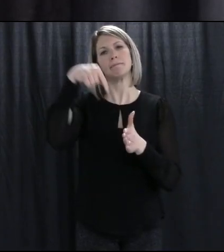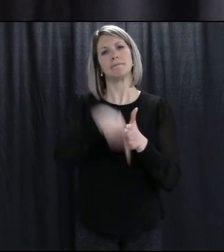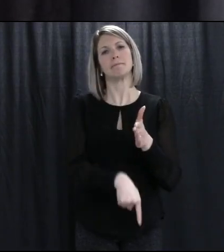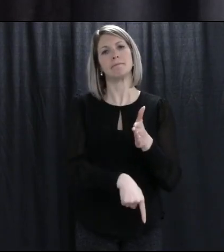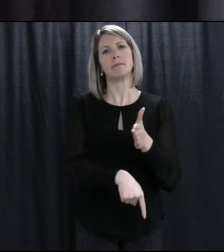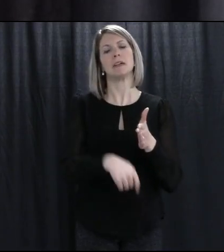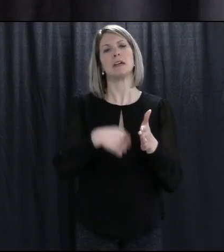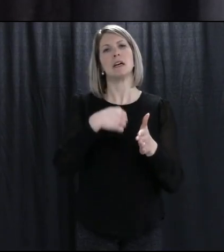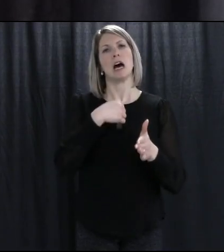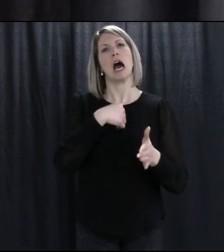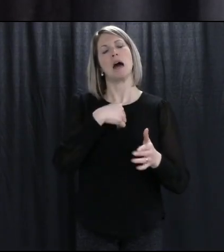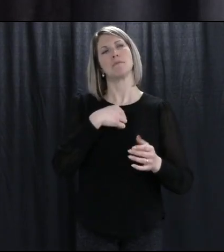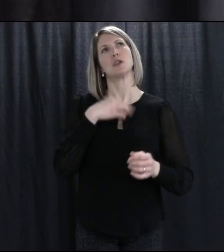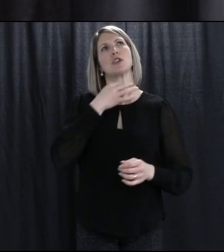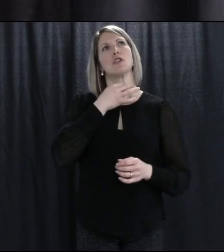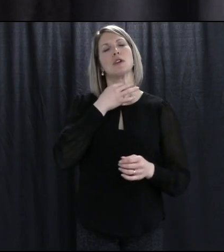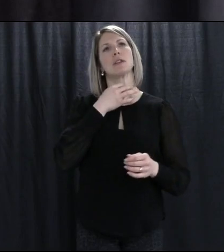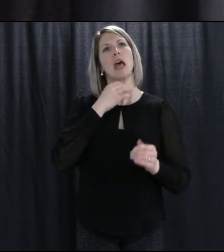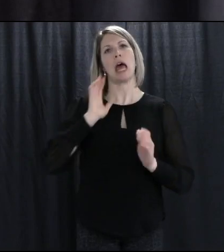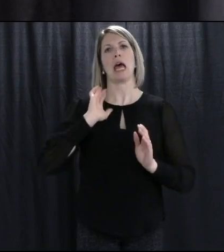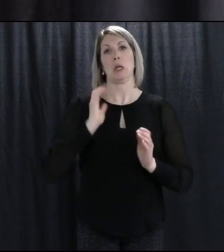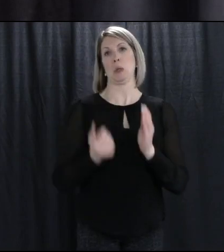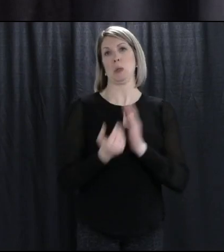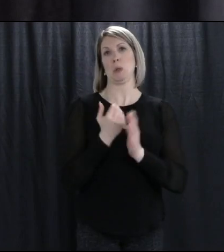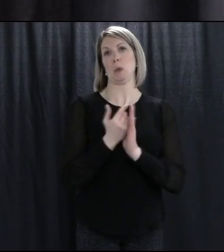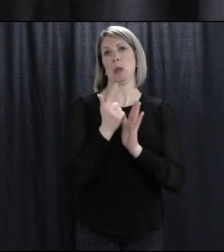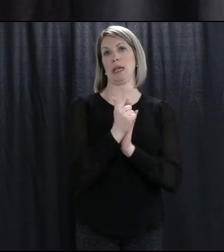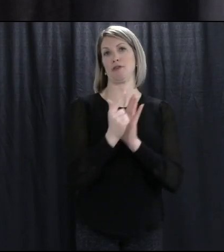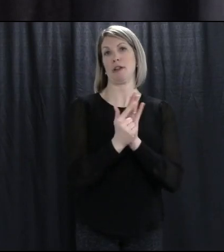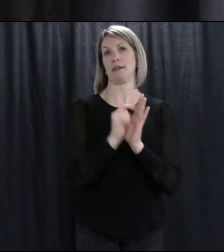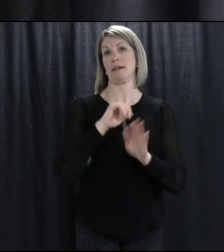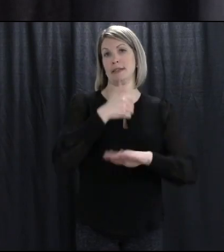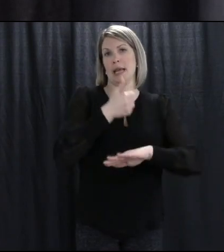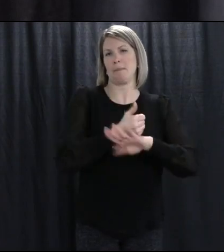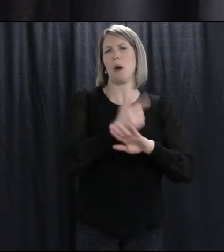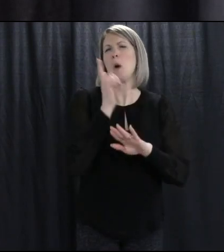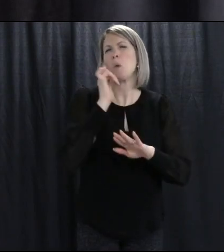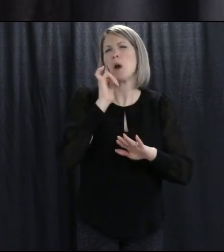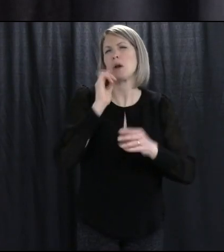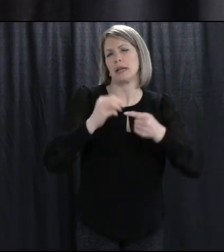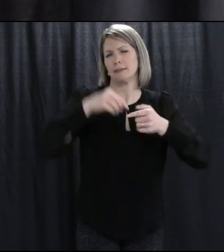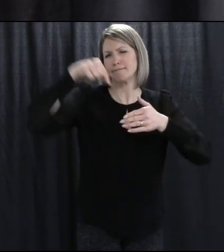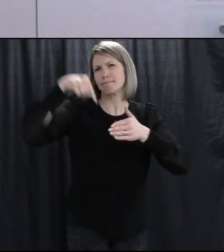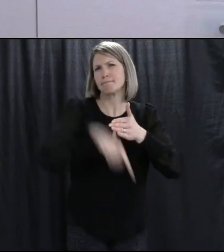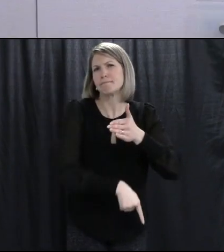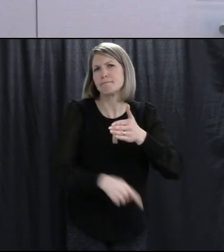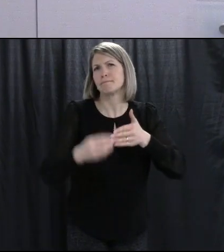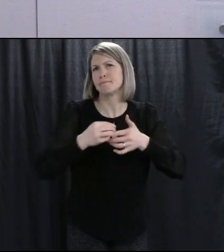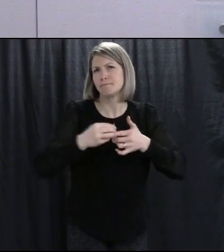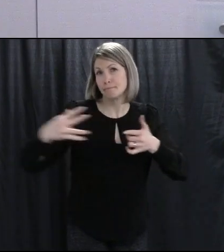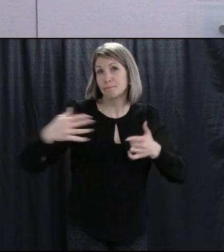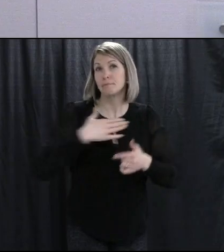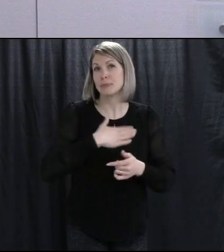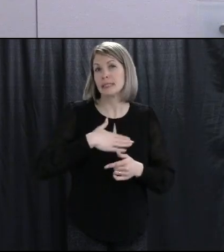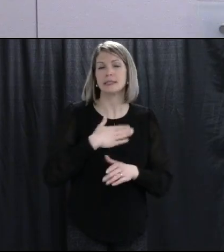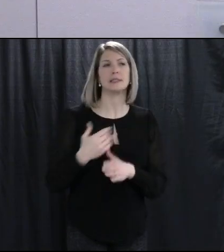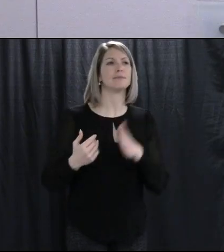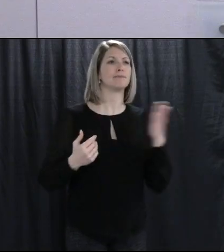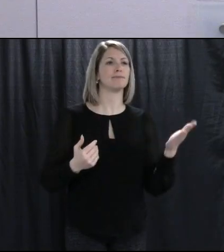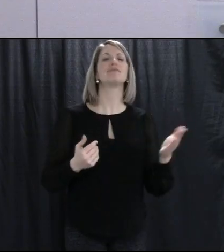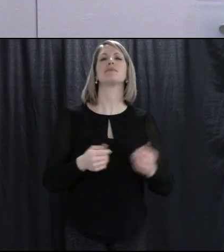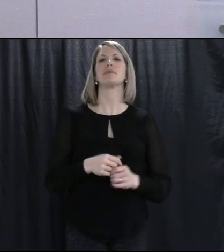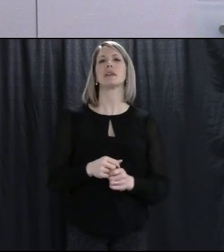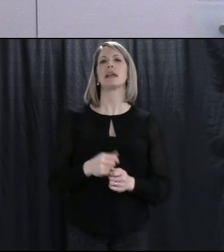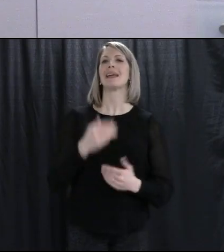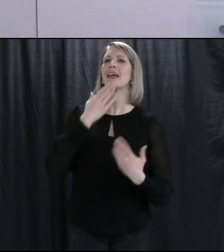would comprise and how they would work. So with that, I'm going to turn the floor over to Dr. Fitzgerald. Janice? Thank you, Minister, and thanks